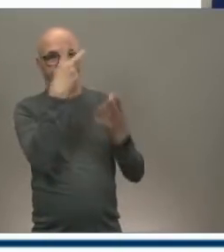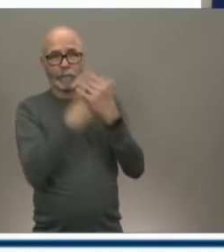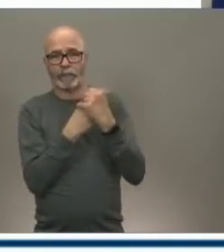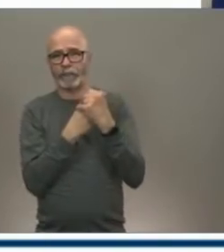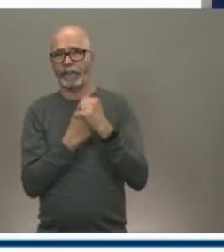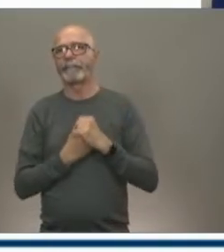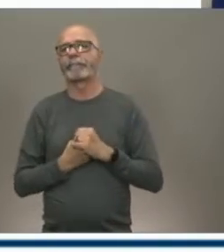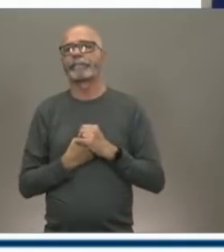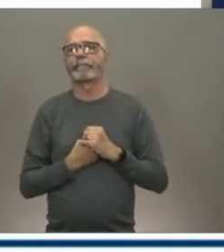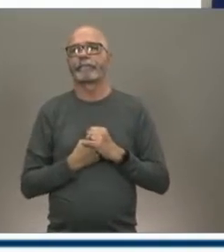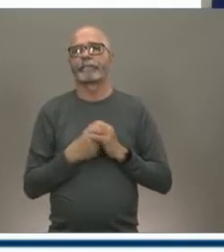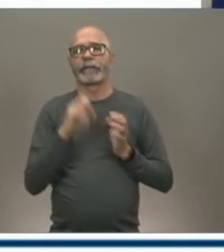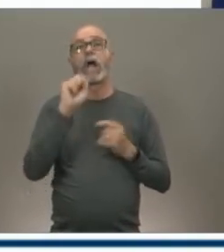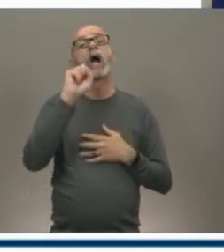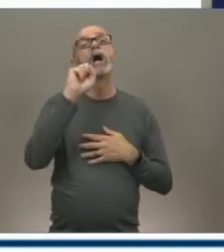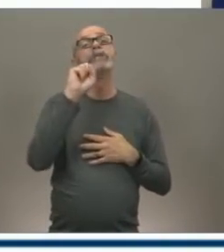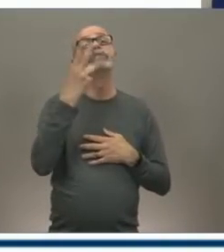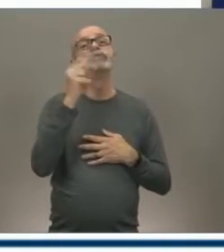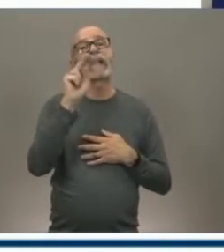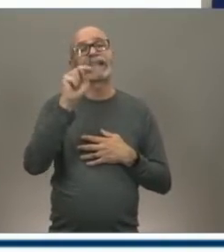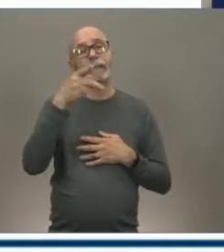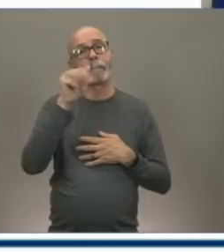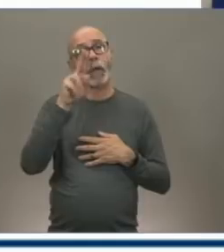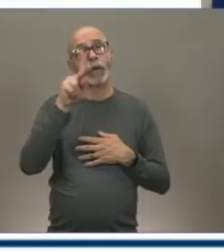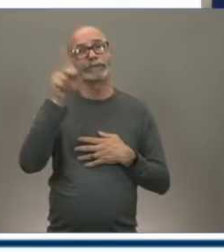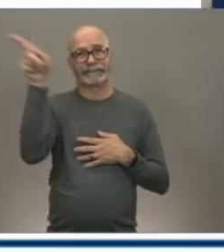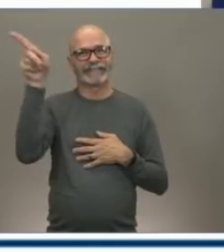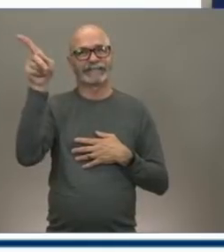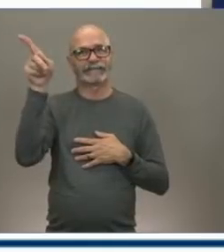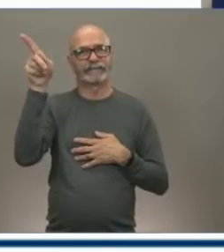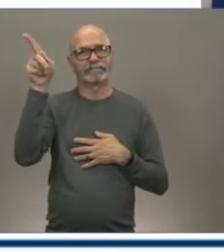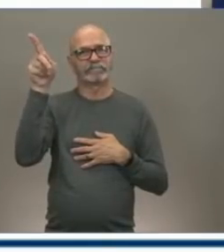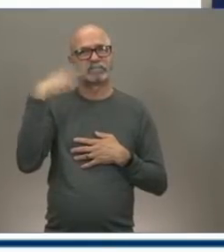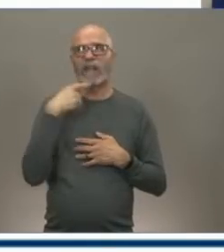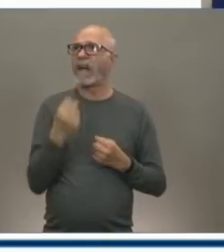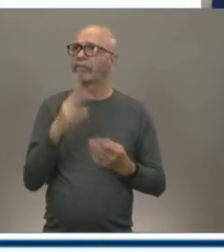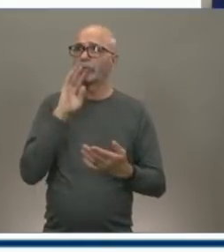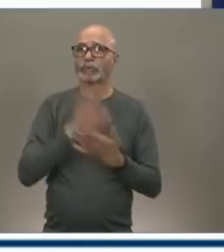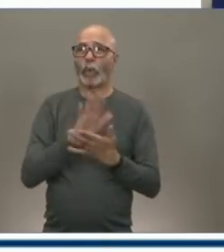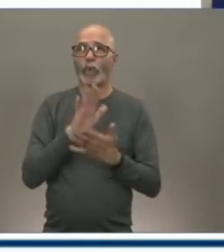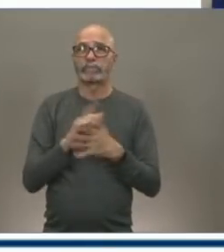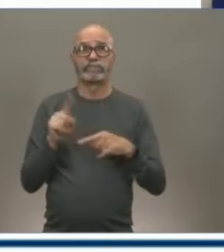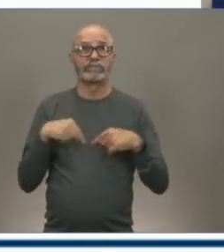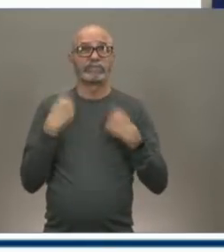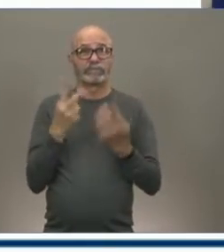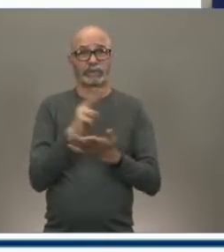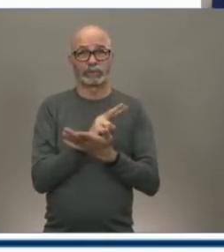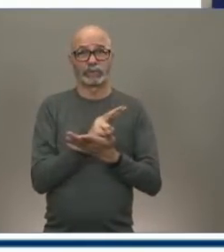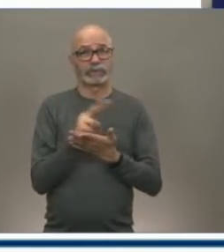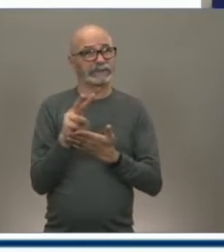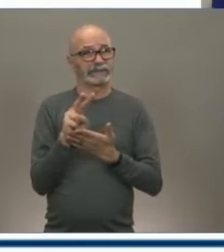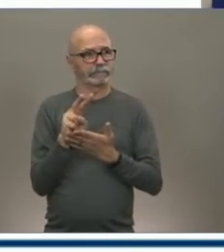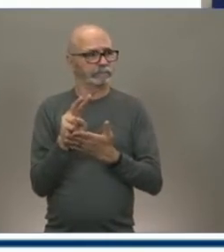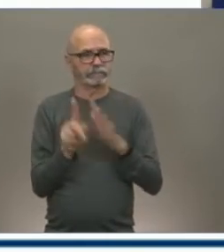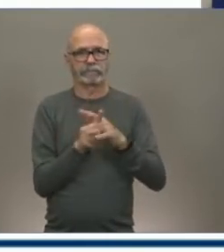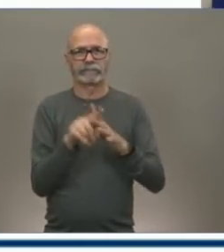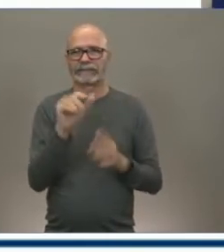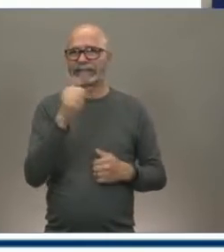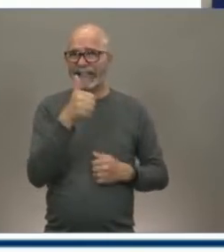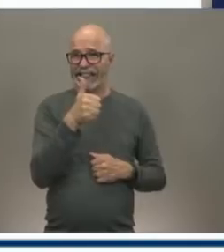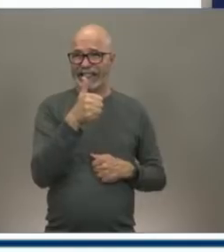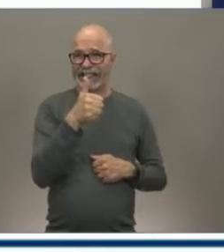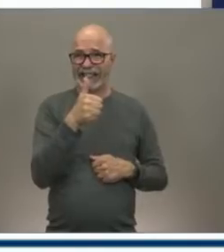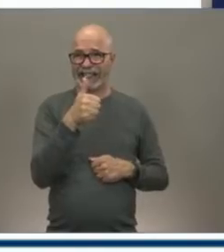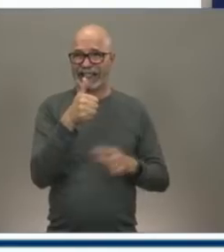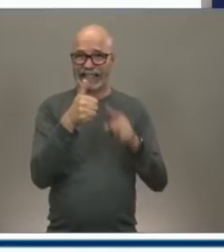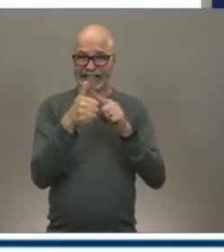10th school in Nova Scotia to temporarily close because of COVID in the last 2 weeks. Are you considering at all extending the winter break